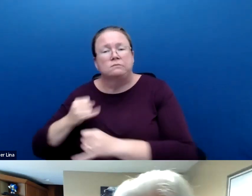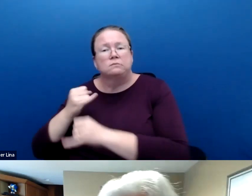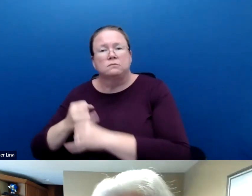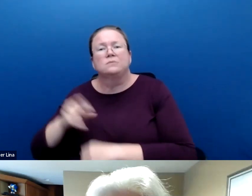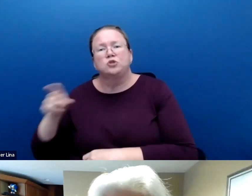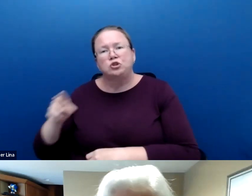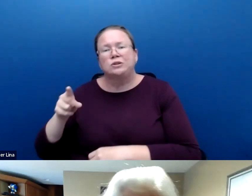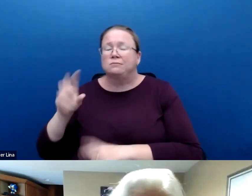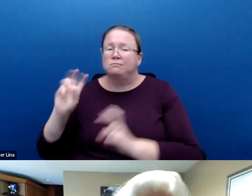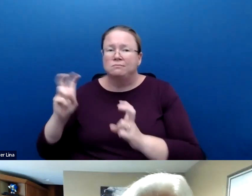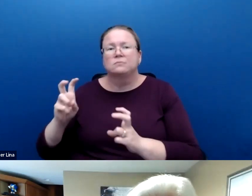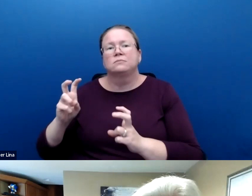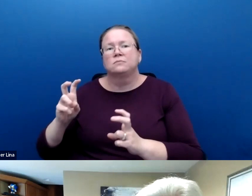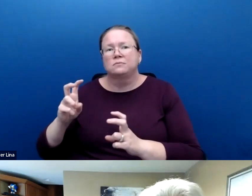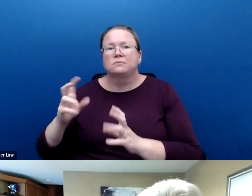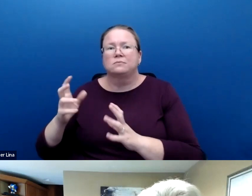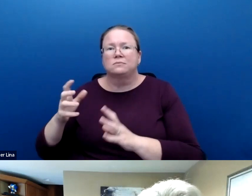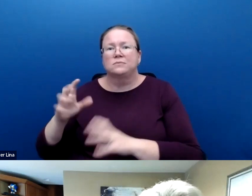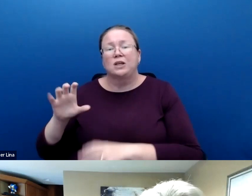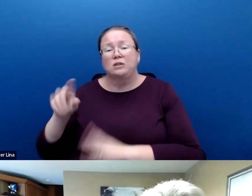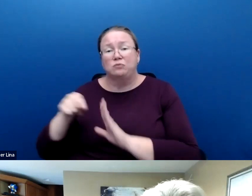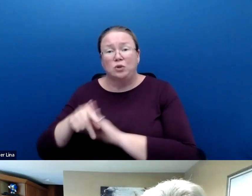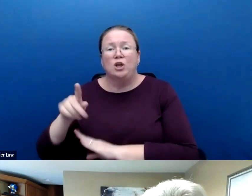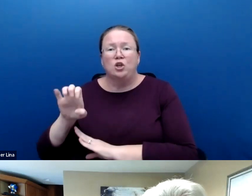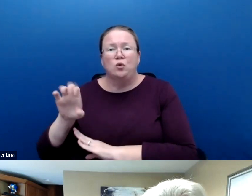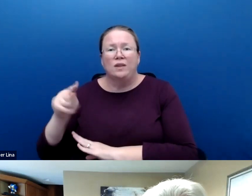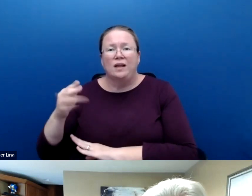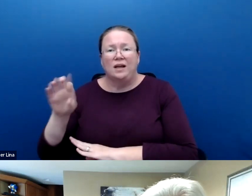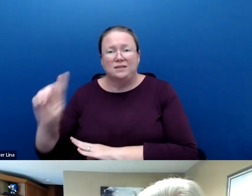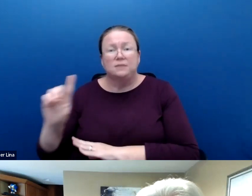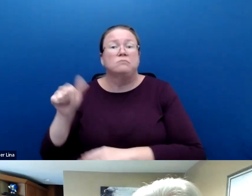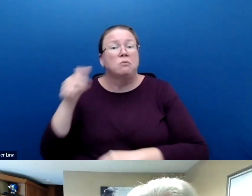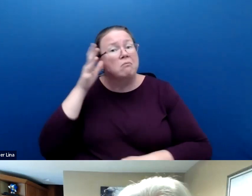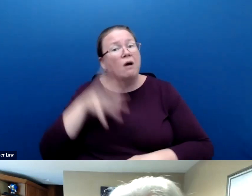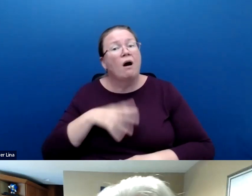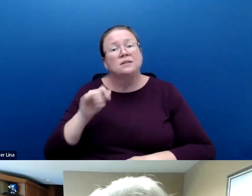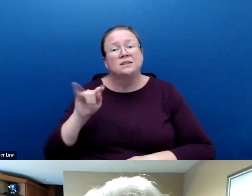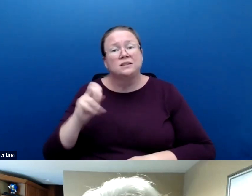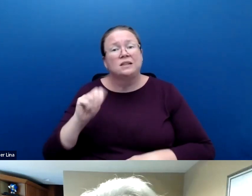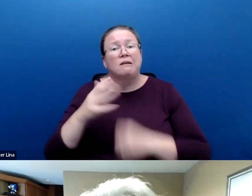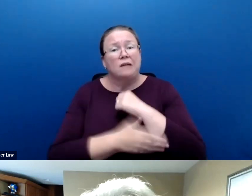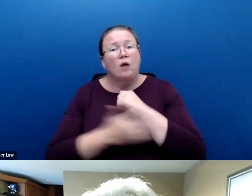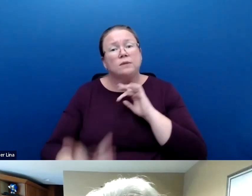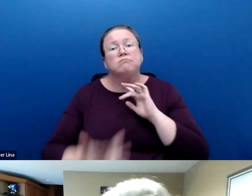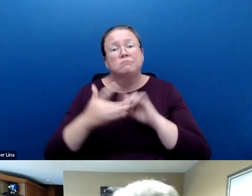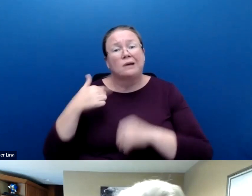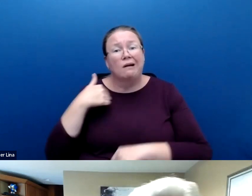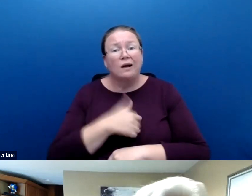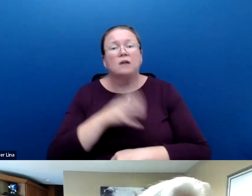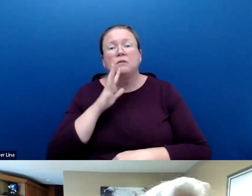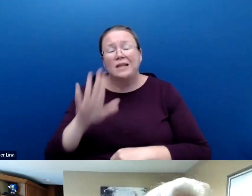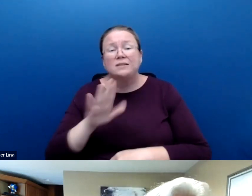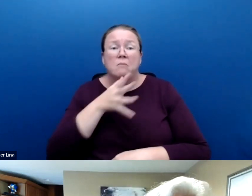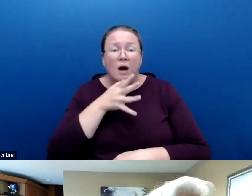where she was essentially euthanized. We shared this story. We had another gentleman from Huntington County reach out to us, talk about his mother,